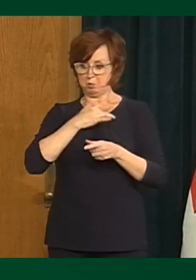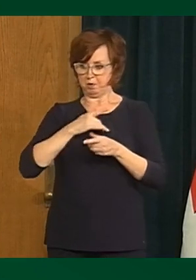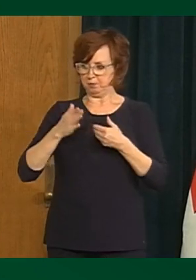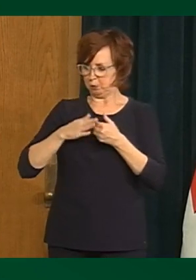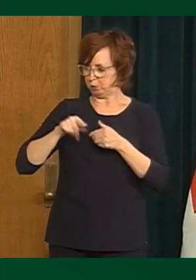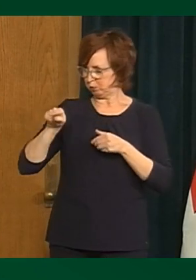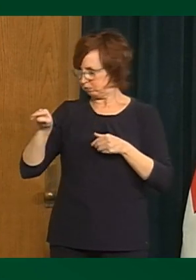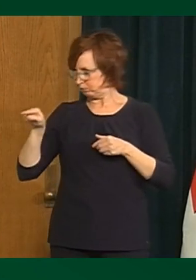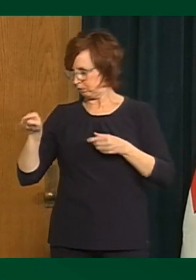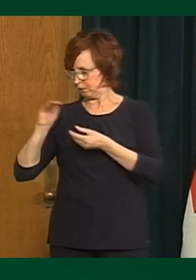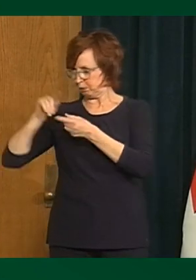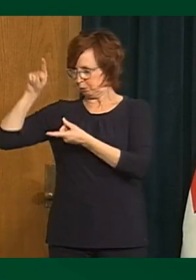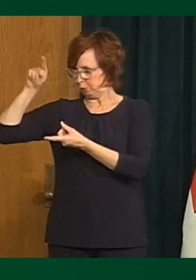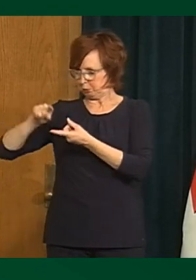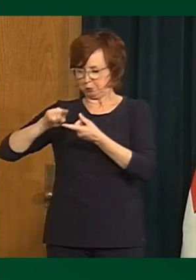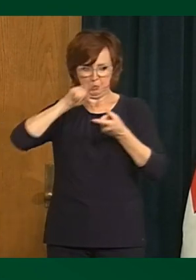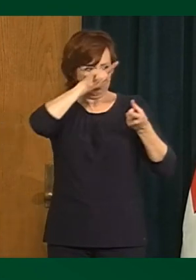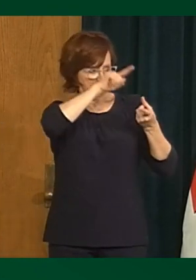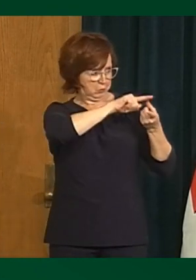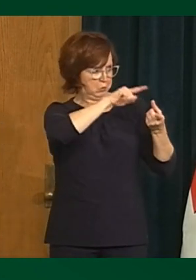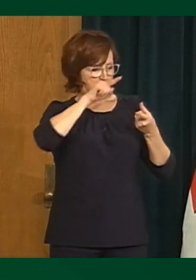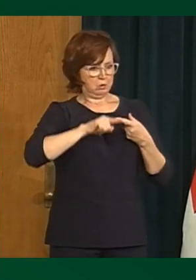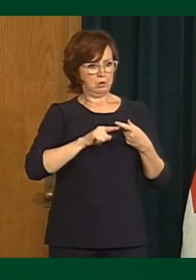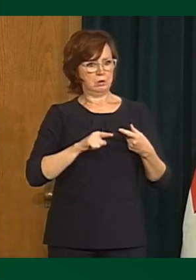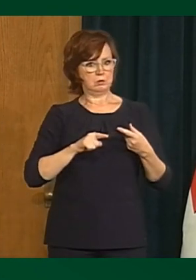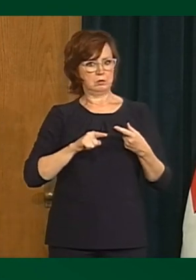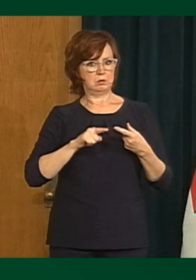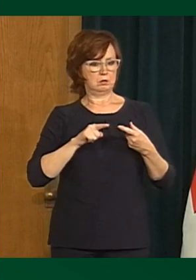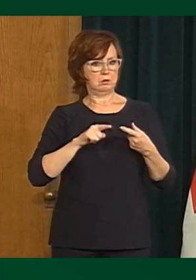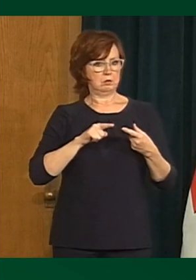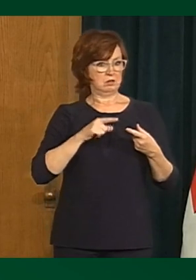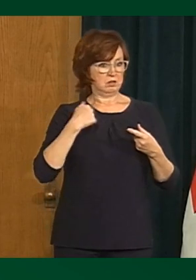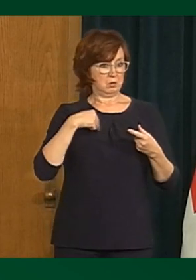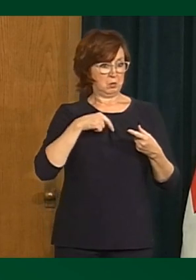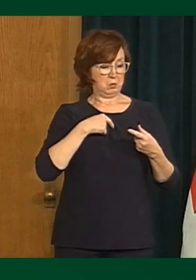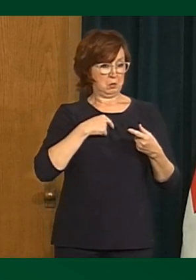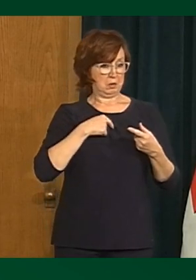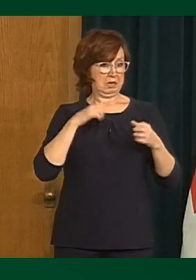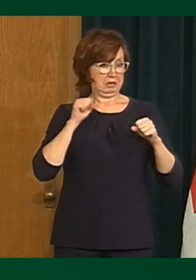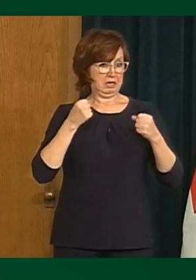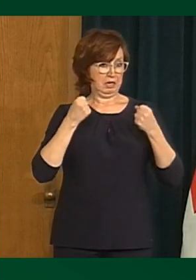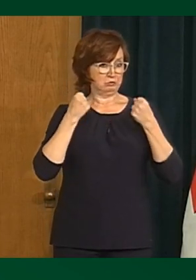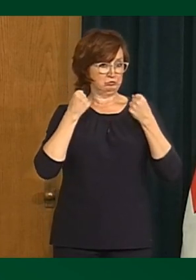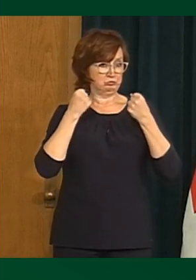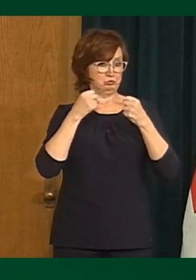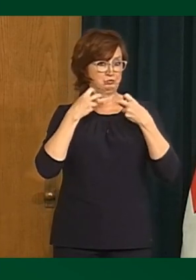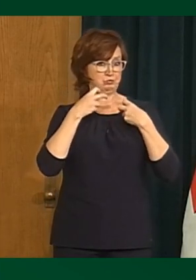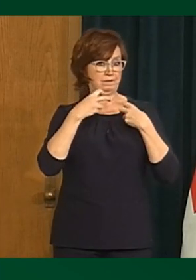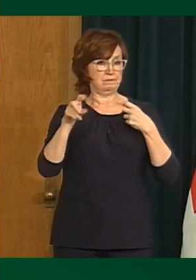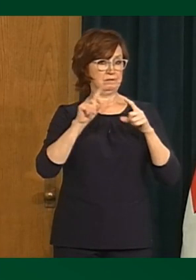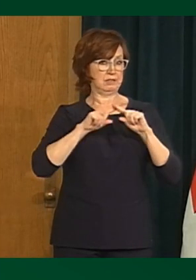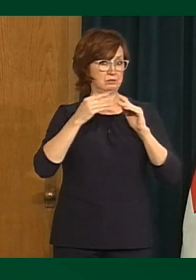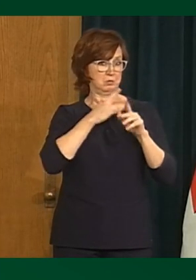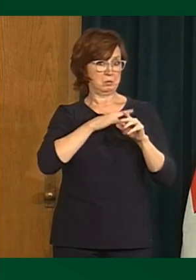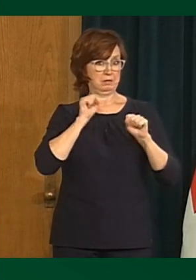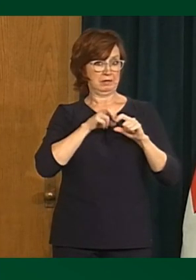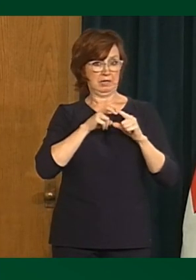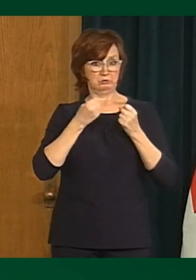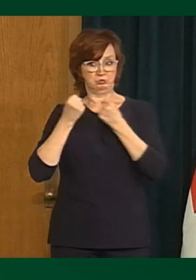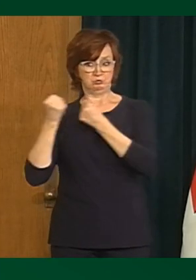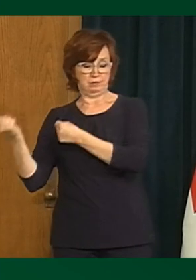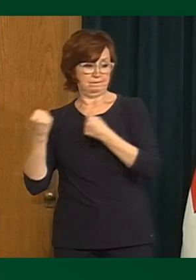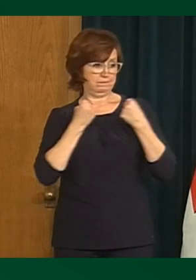around interprovincial travel? Has it changed at all? So, and people have asked